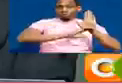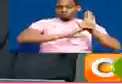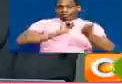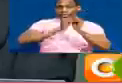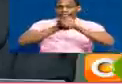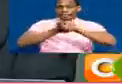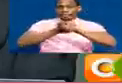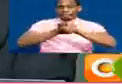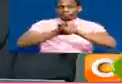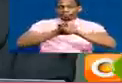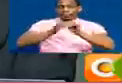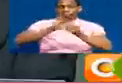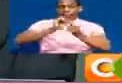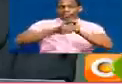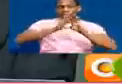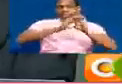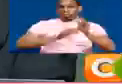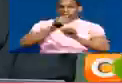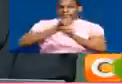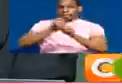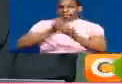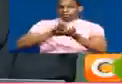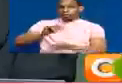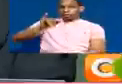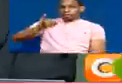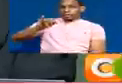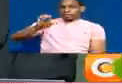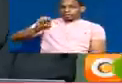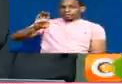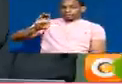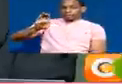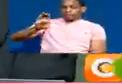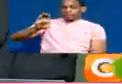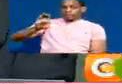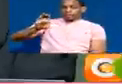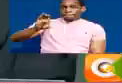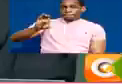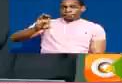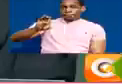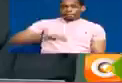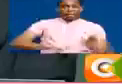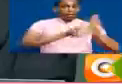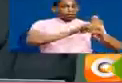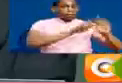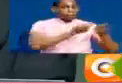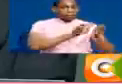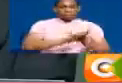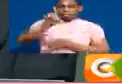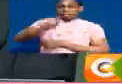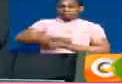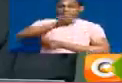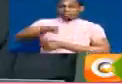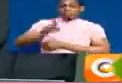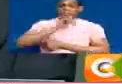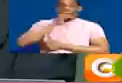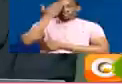Constitution Amendment referendum made by the Independent Electoral Boundaries Commission are illegal, null and